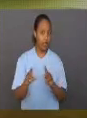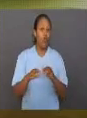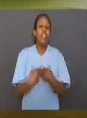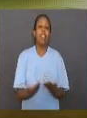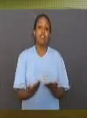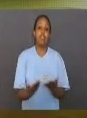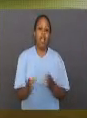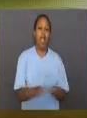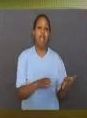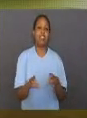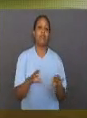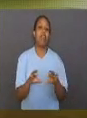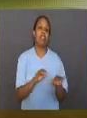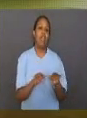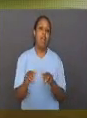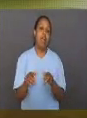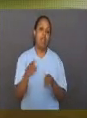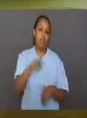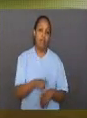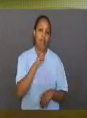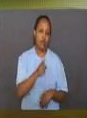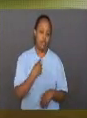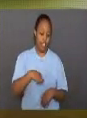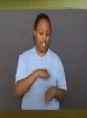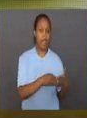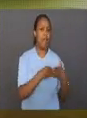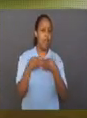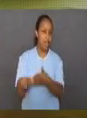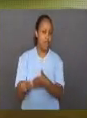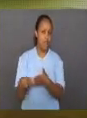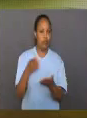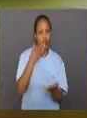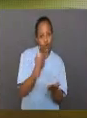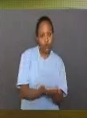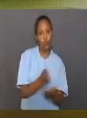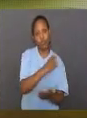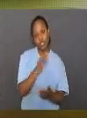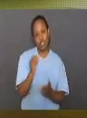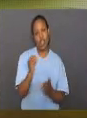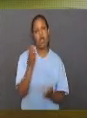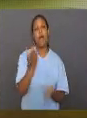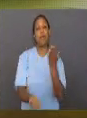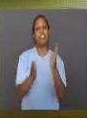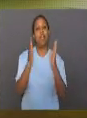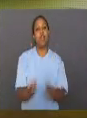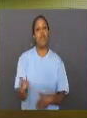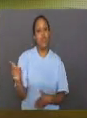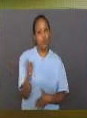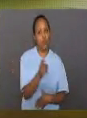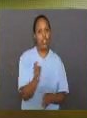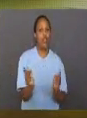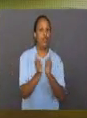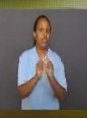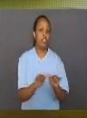act. It guides us to form good and fair relationships